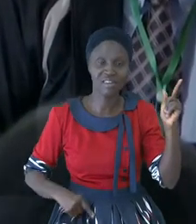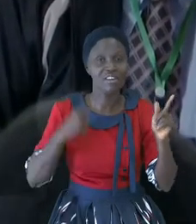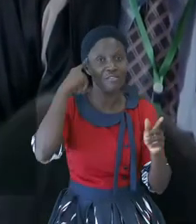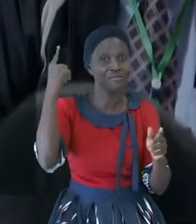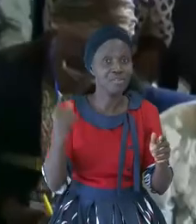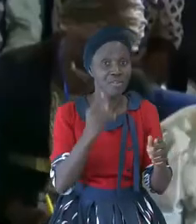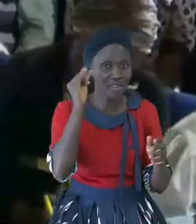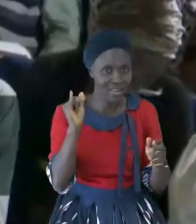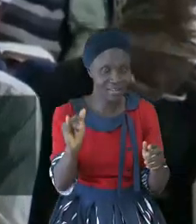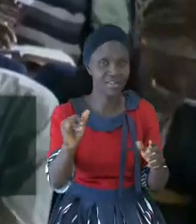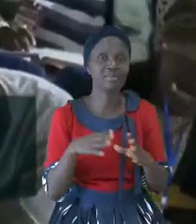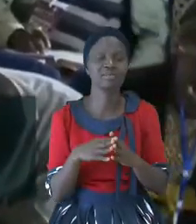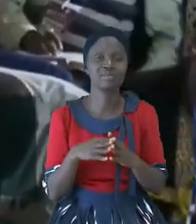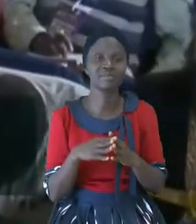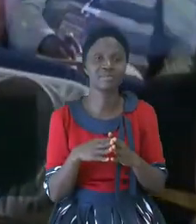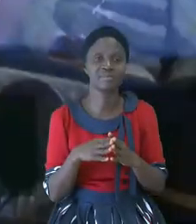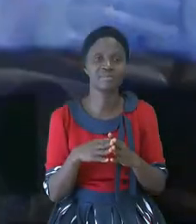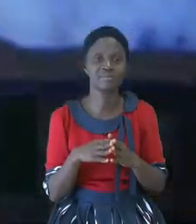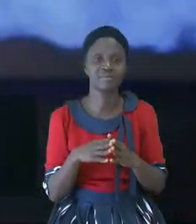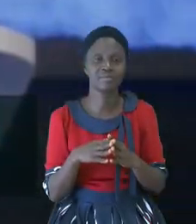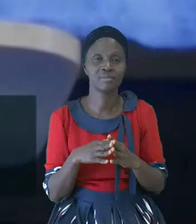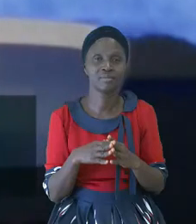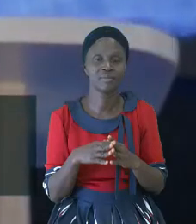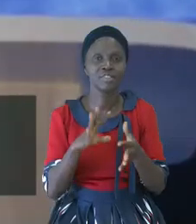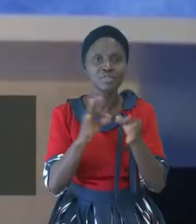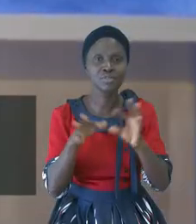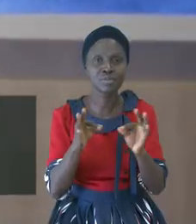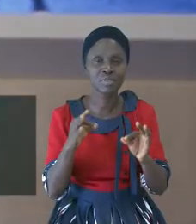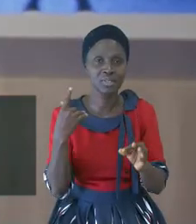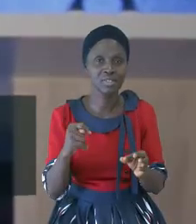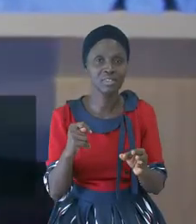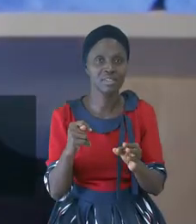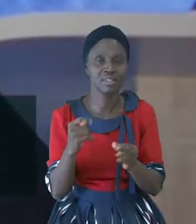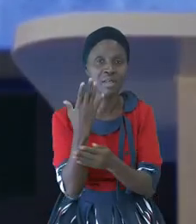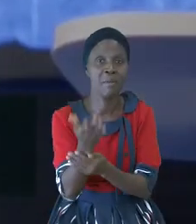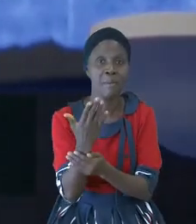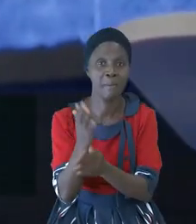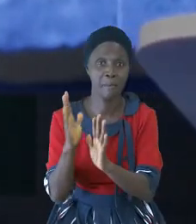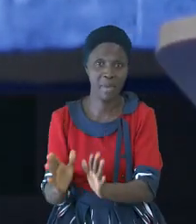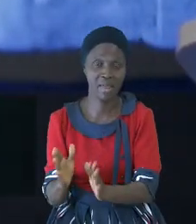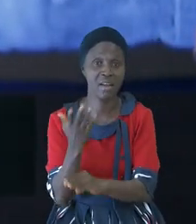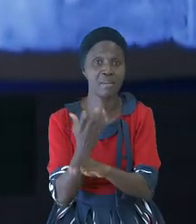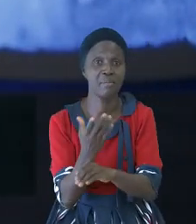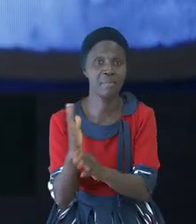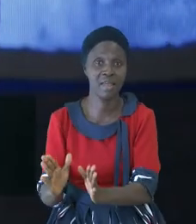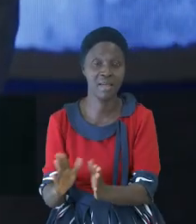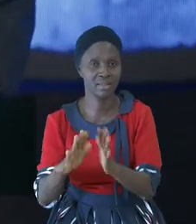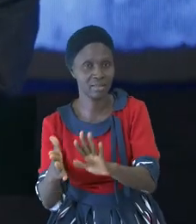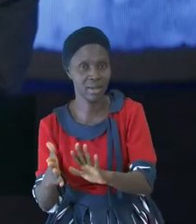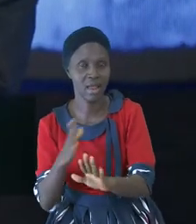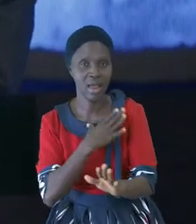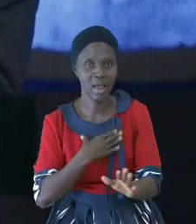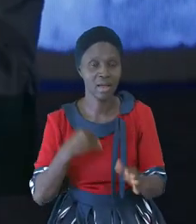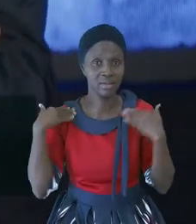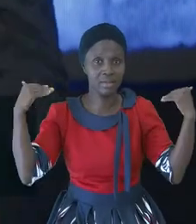forever. And the beggar died, and he was taken by the angels and taken